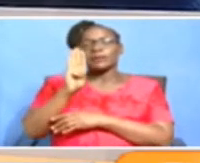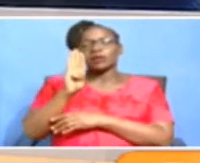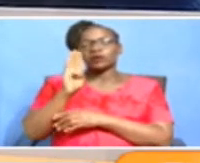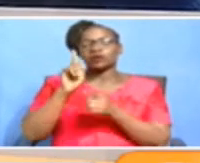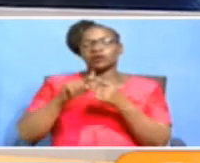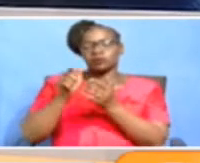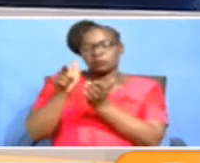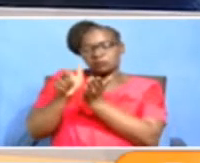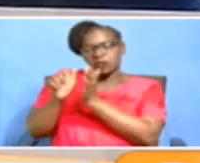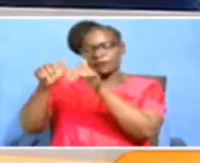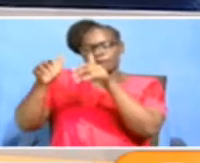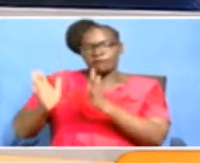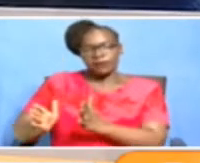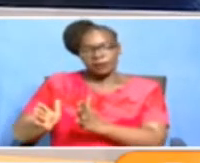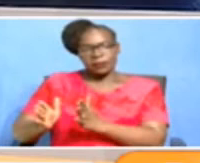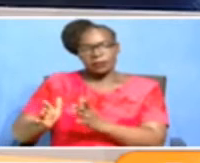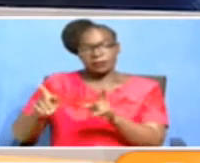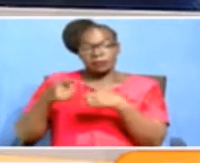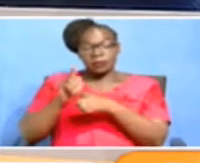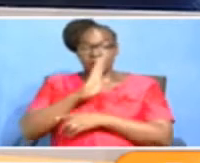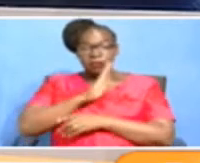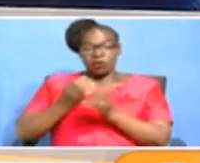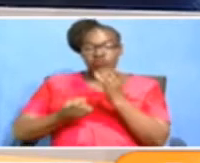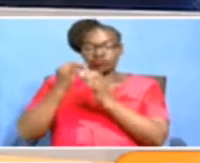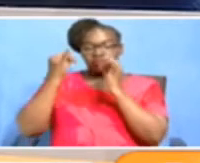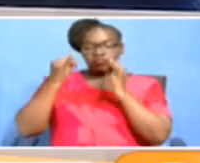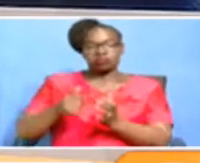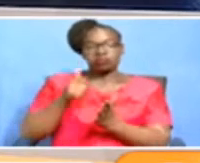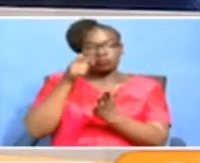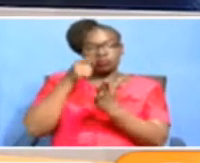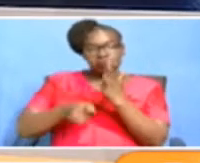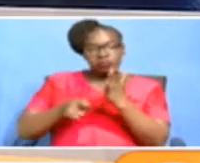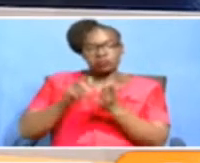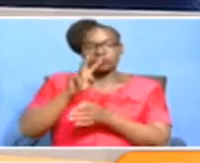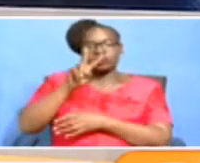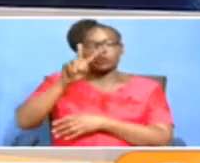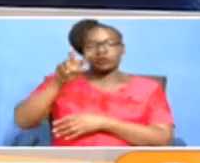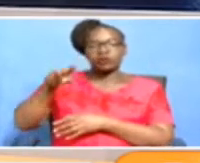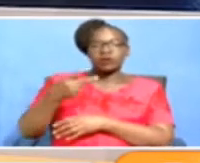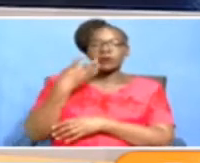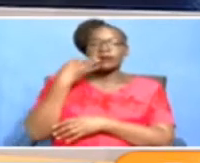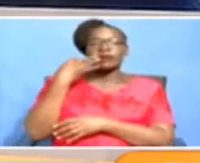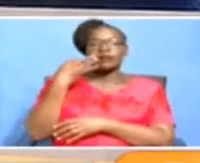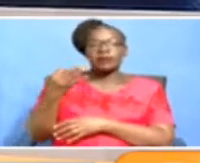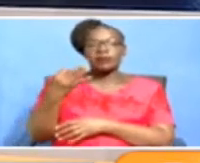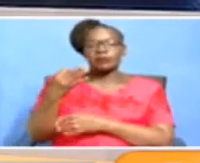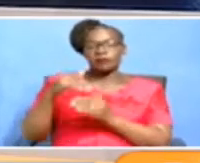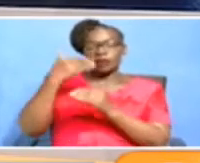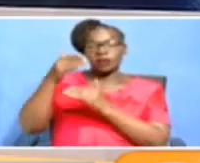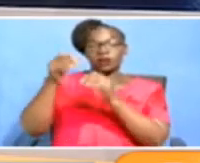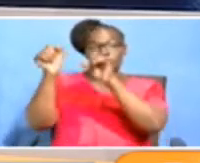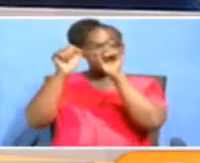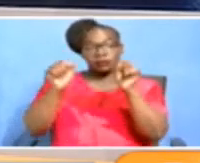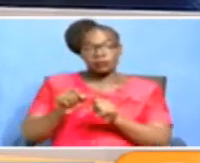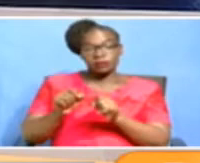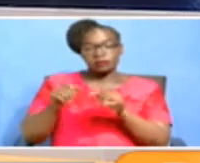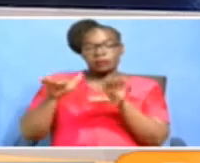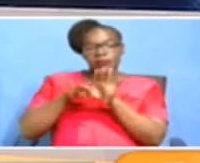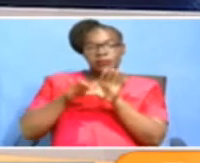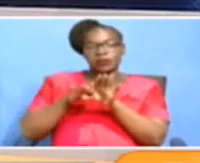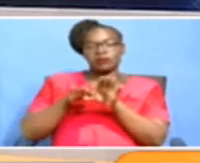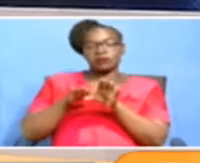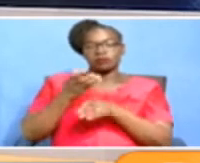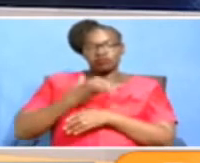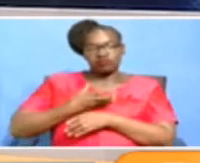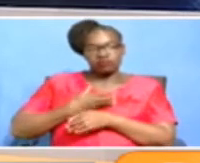to maize farmers. But as the board set the new price of maize at 2,300 shillings for the next season, members of the task